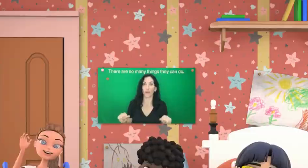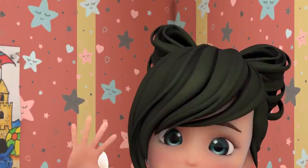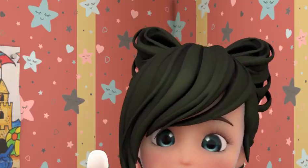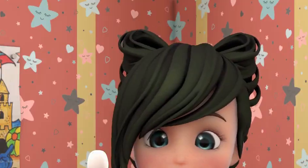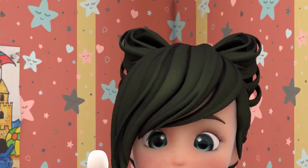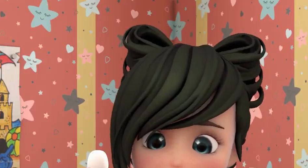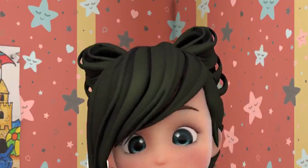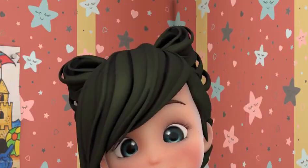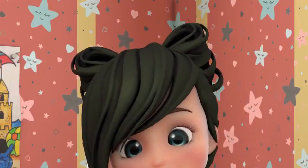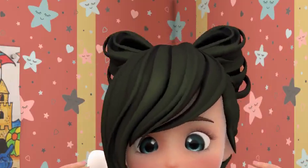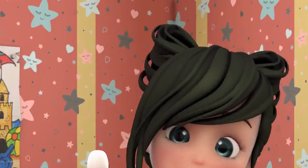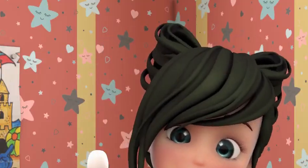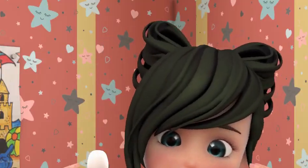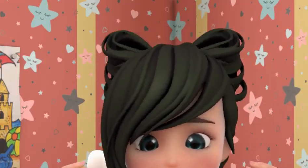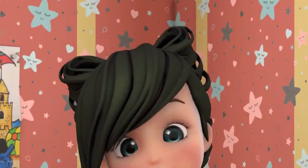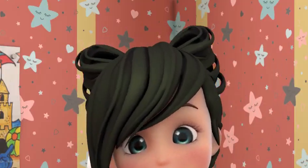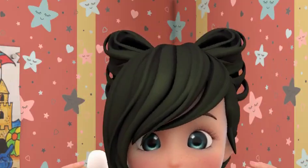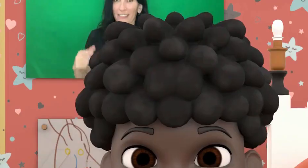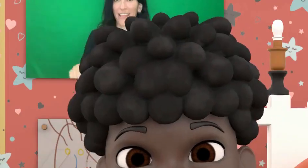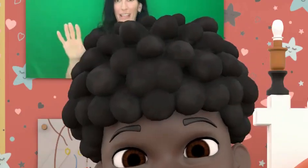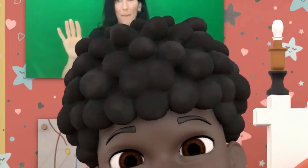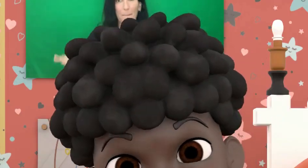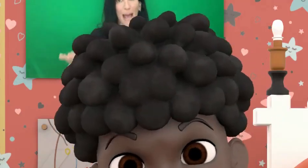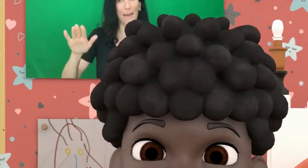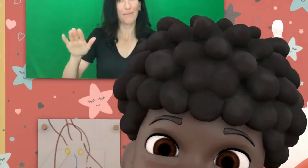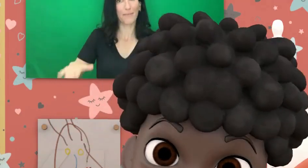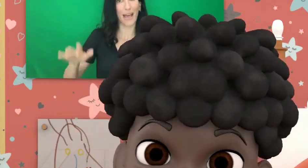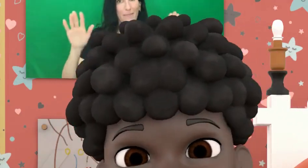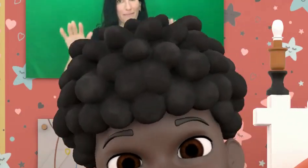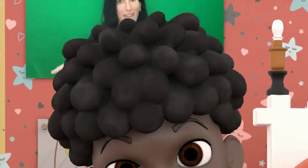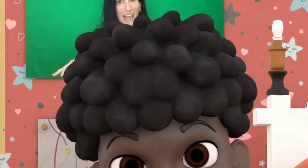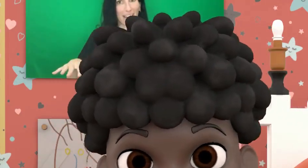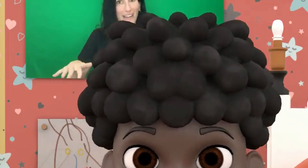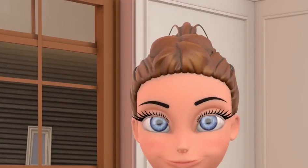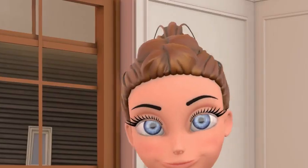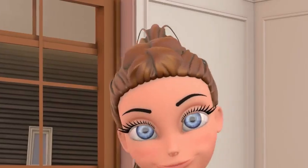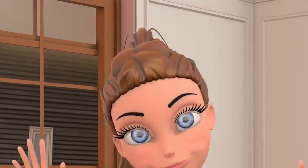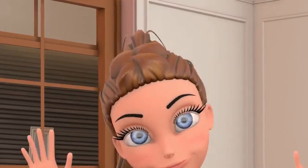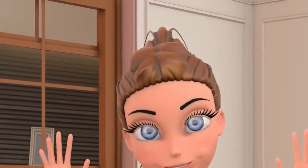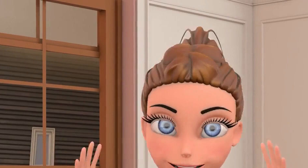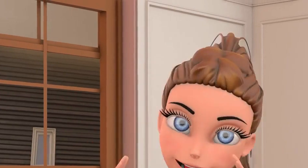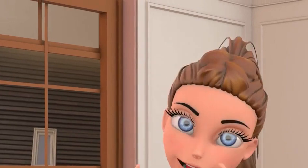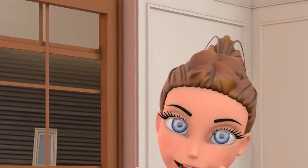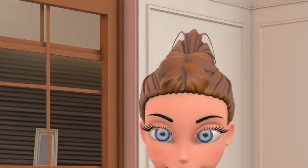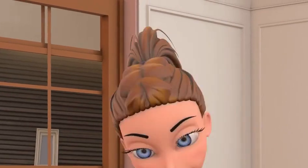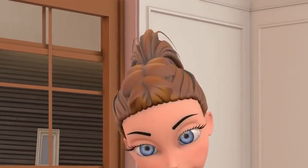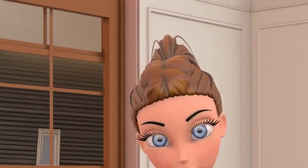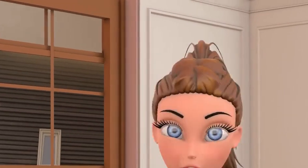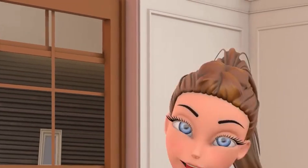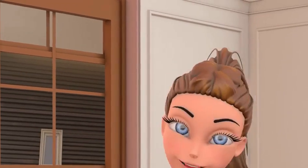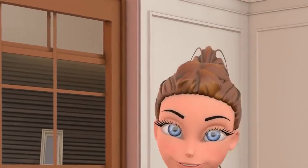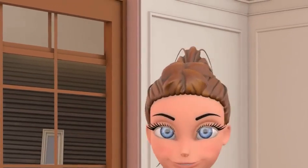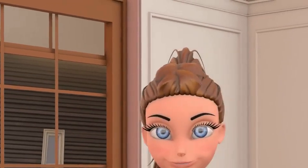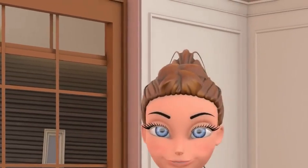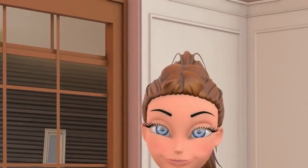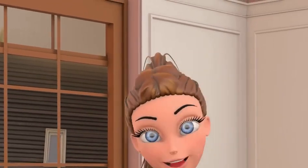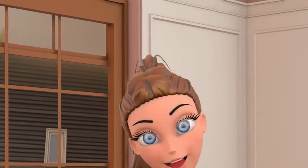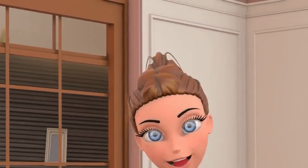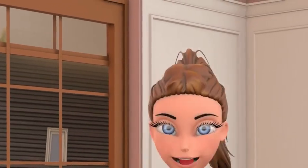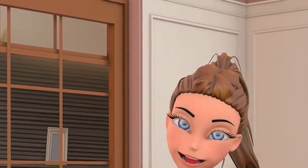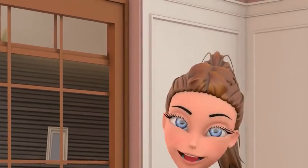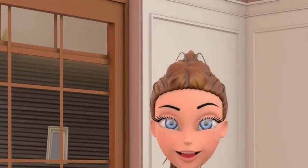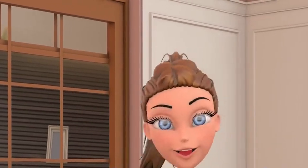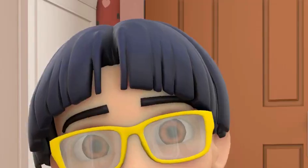do. They can shake, shake, shake. They can pat, pat, pat. I can fold them all together and put